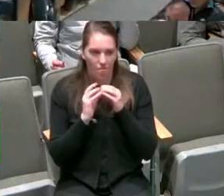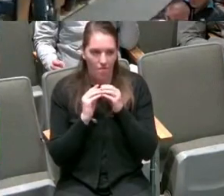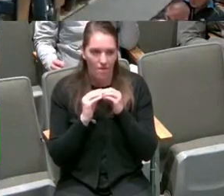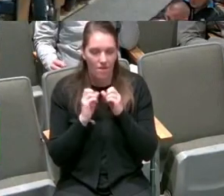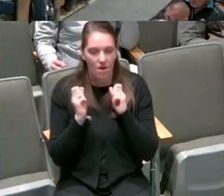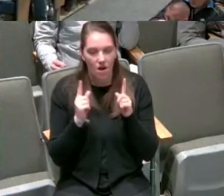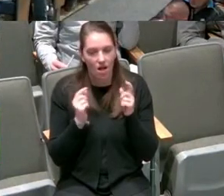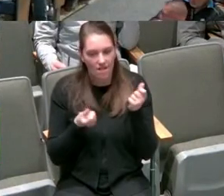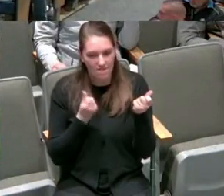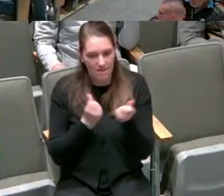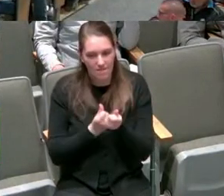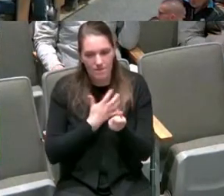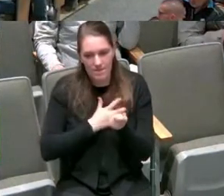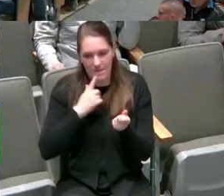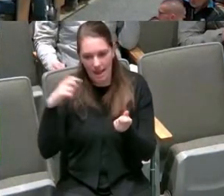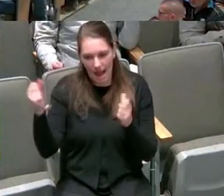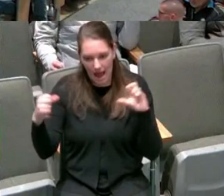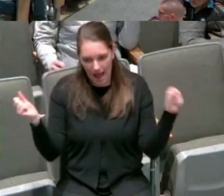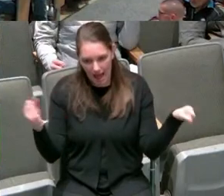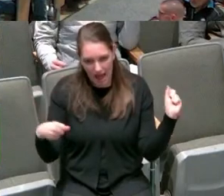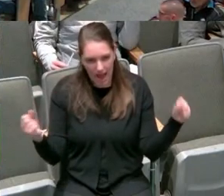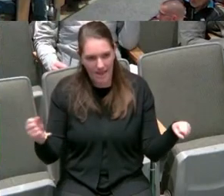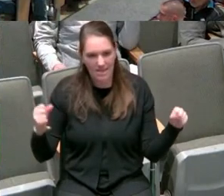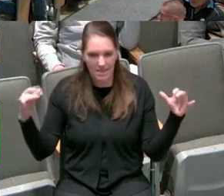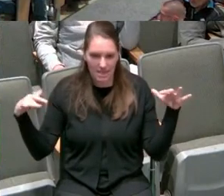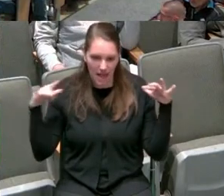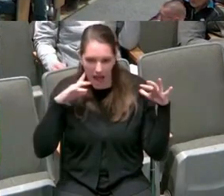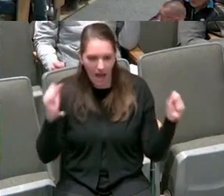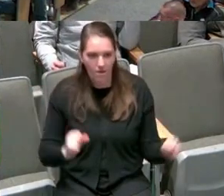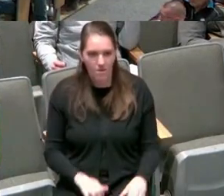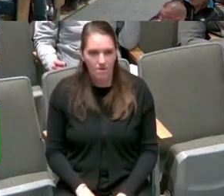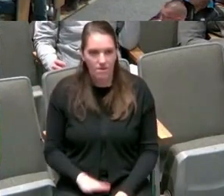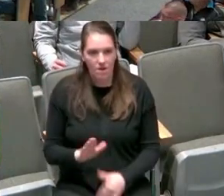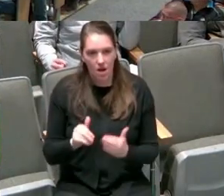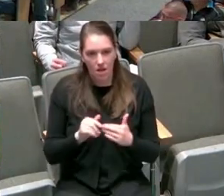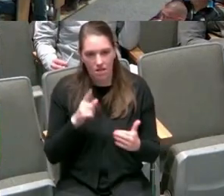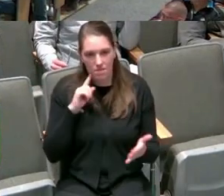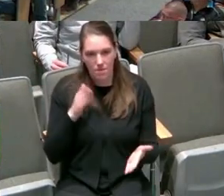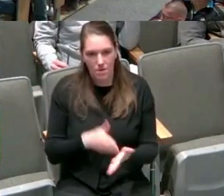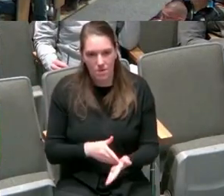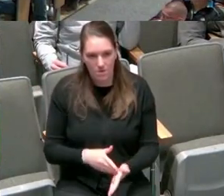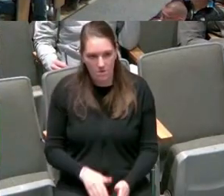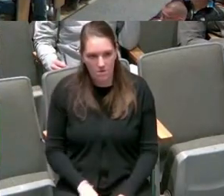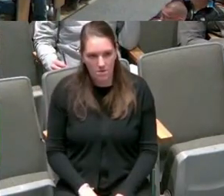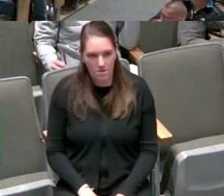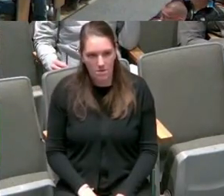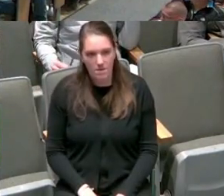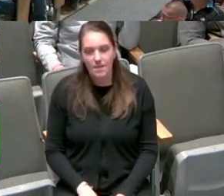all in favor please say aye all opposed